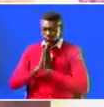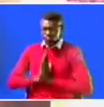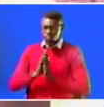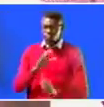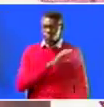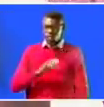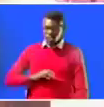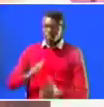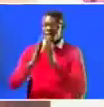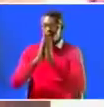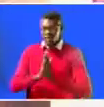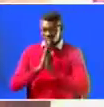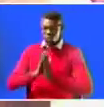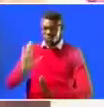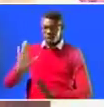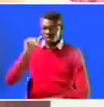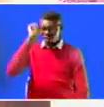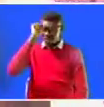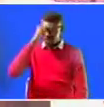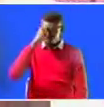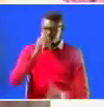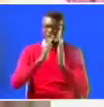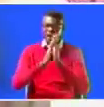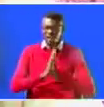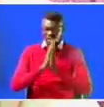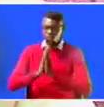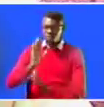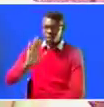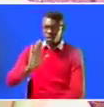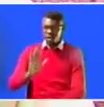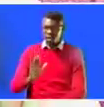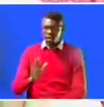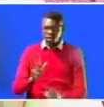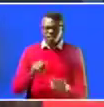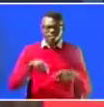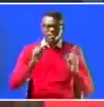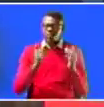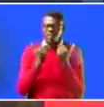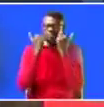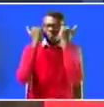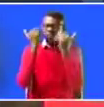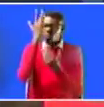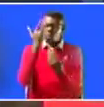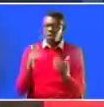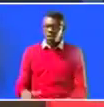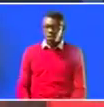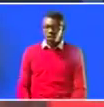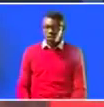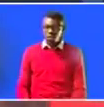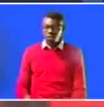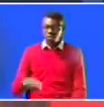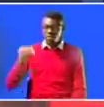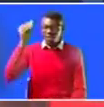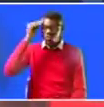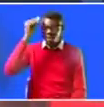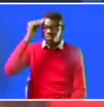it their religion. Hindus, they call it their religion. Then what does it bother them? There is no room in our education